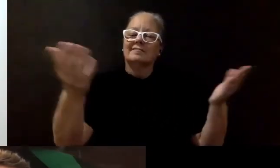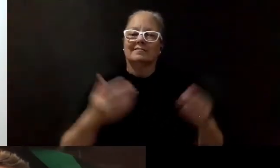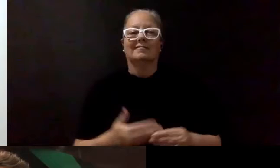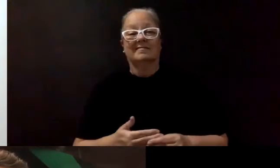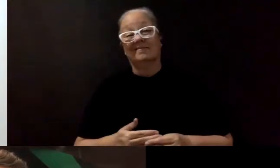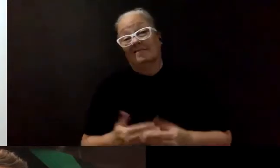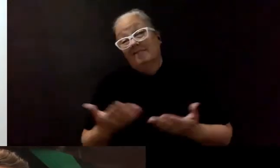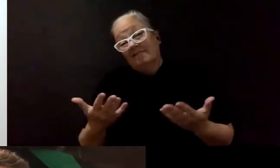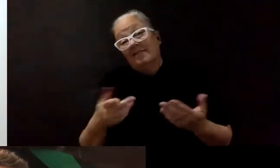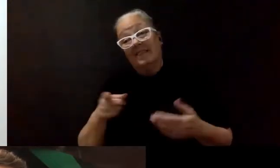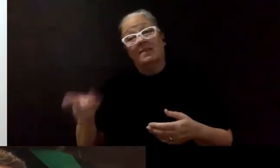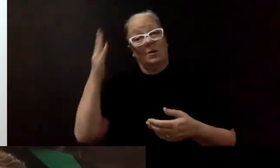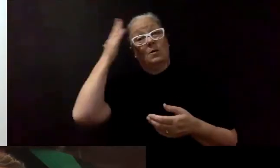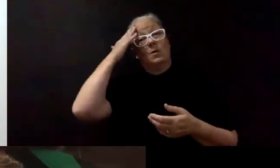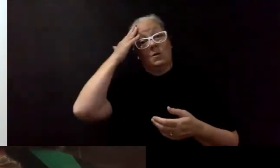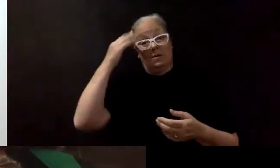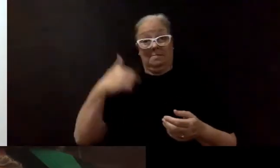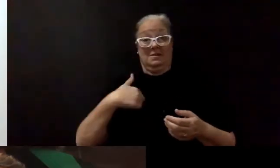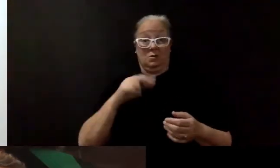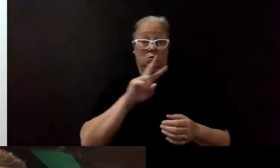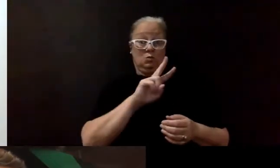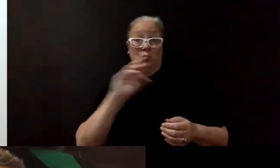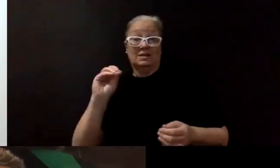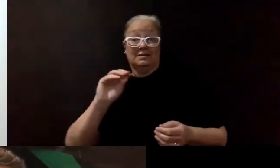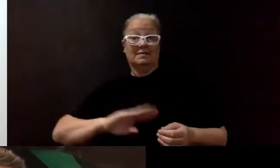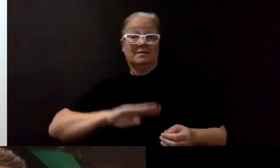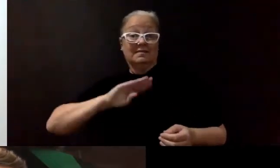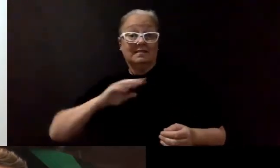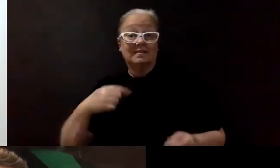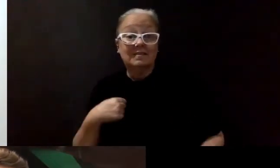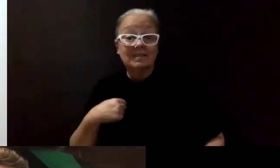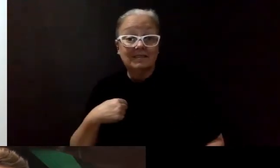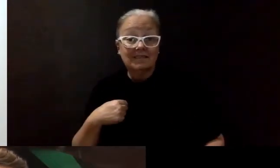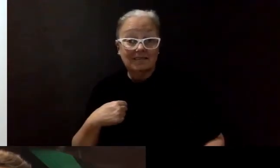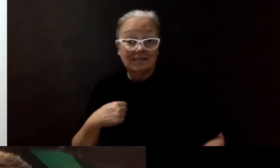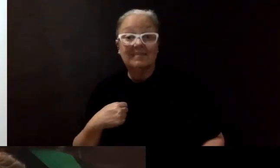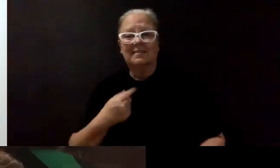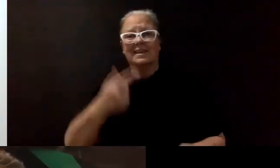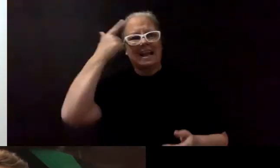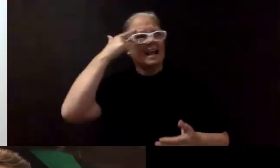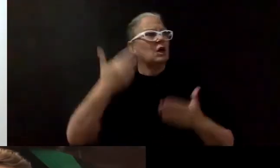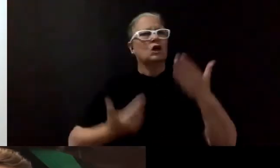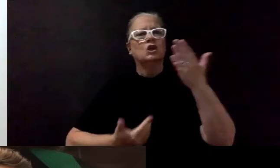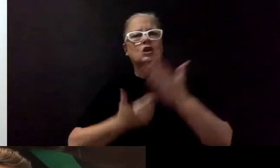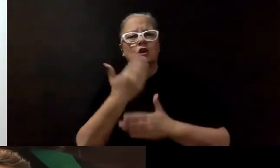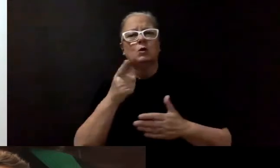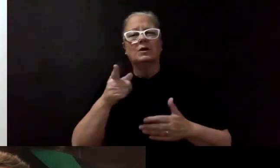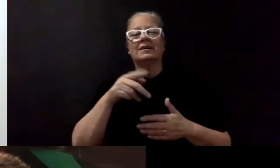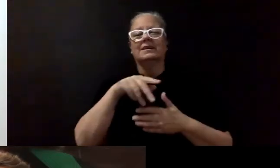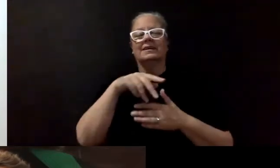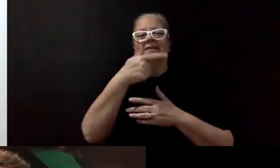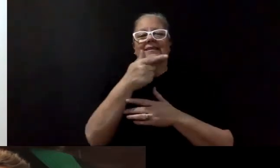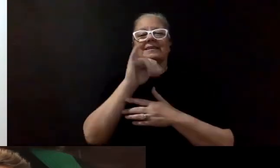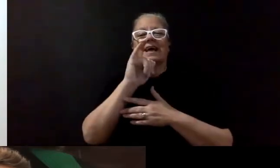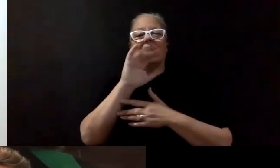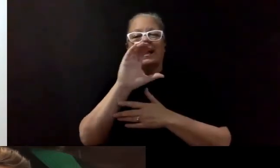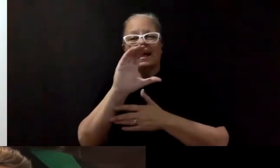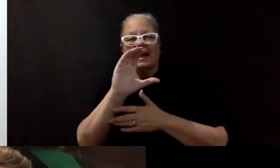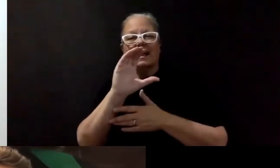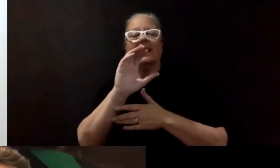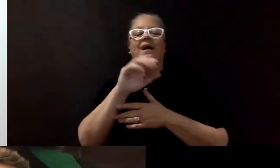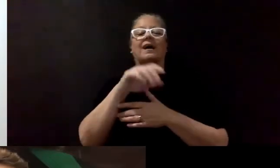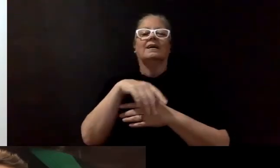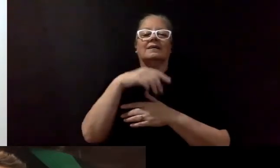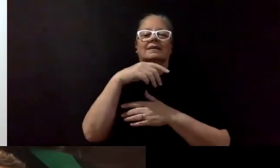reality. And even me at 20, I mean, I'm like, TikTok's coming out and everything. Oh well, it's come out. I'm showing my age at 20,